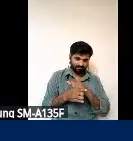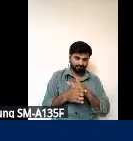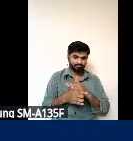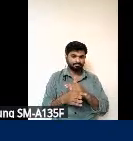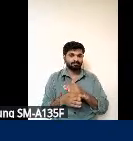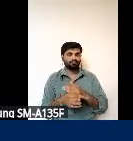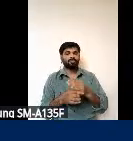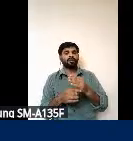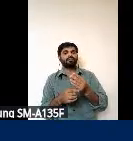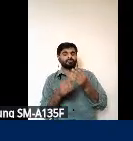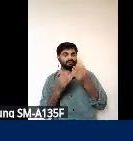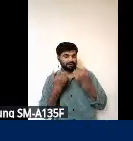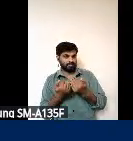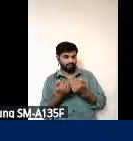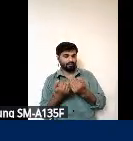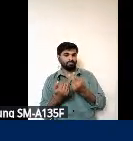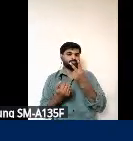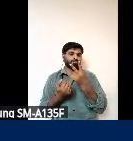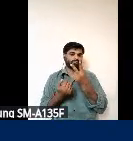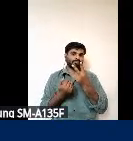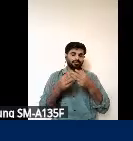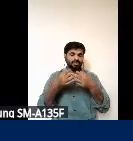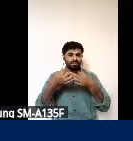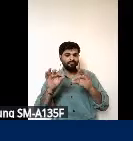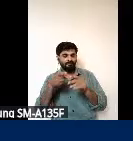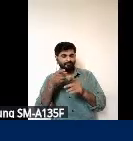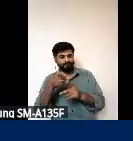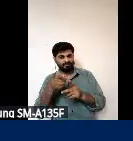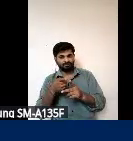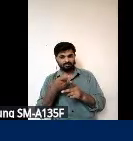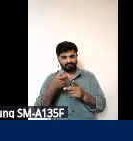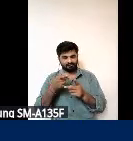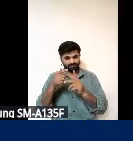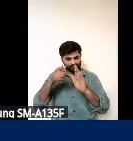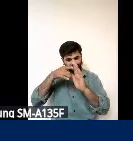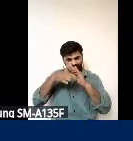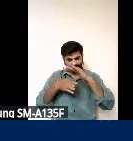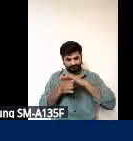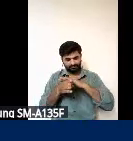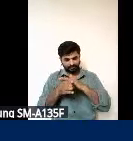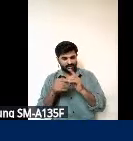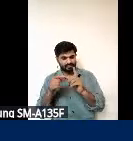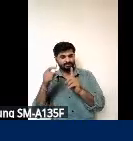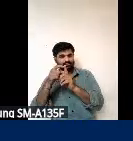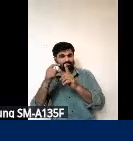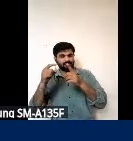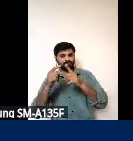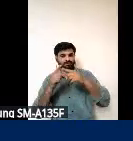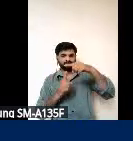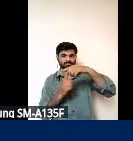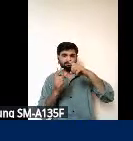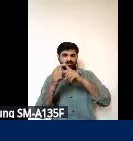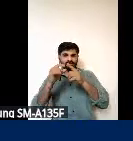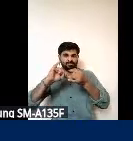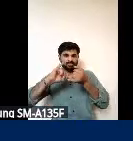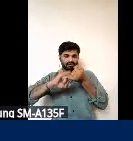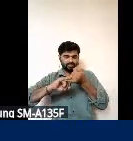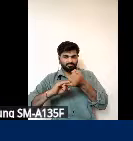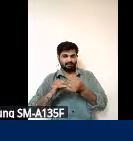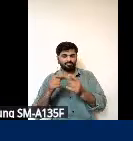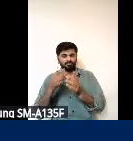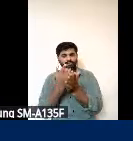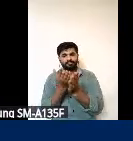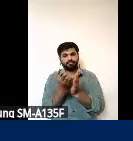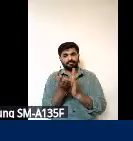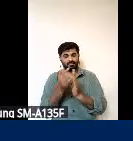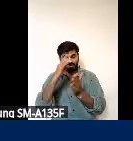in an automated software later on. So that was a very tedious task, and that delayed the process of releasing the data. But